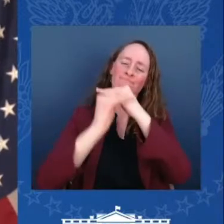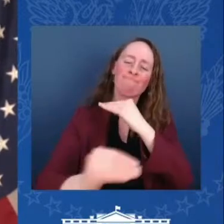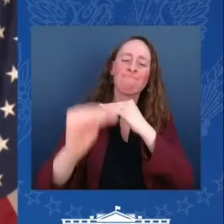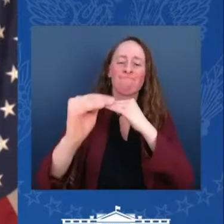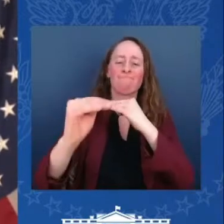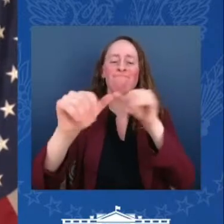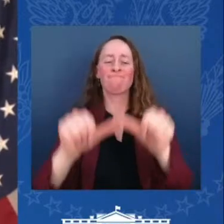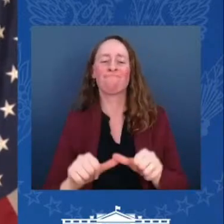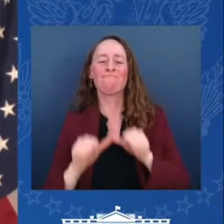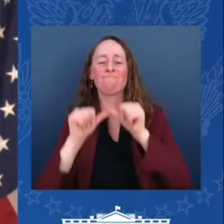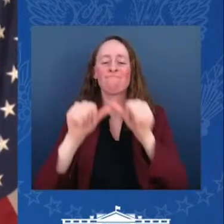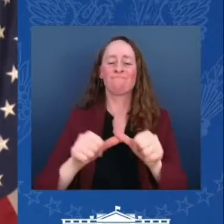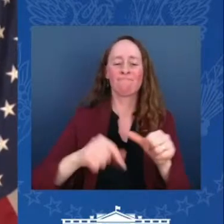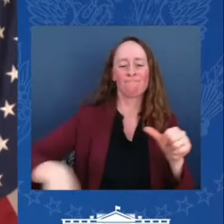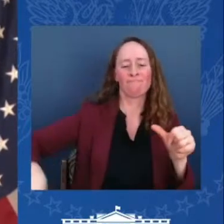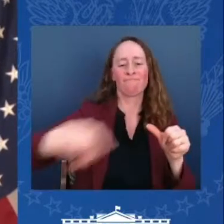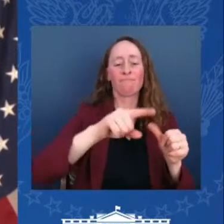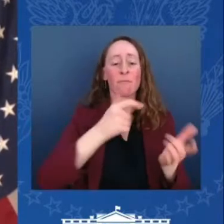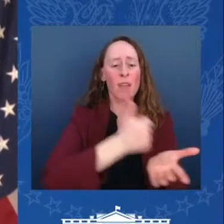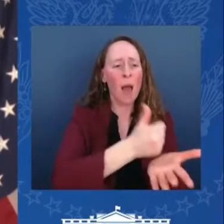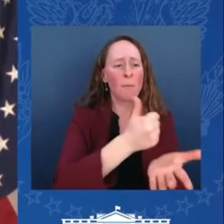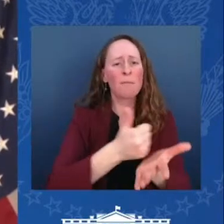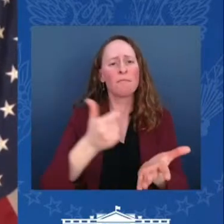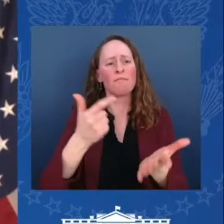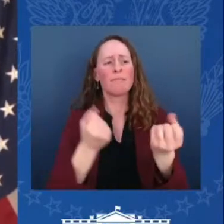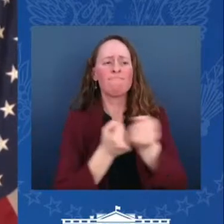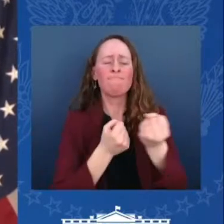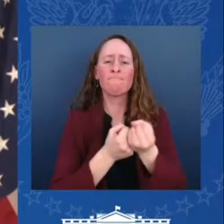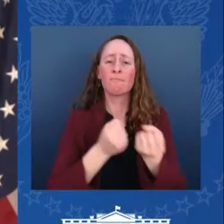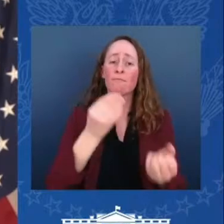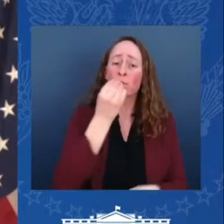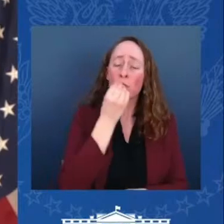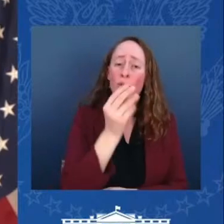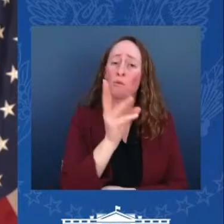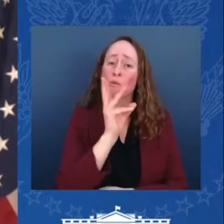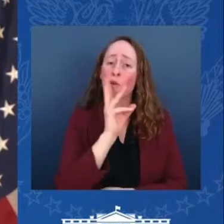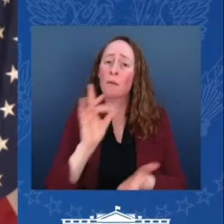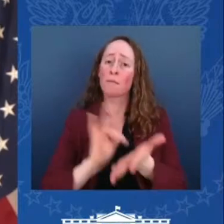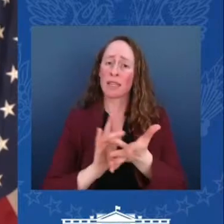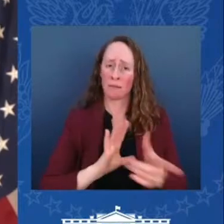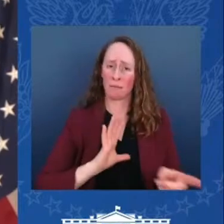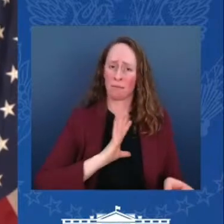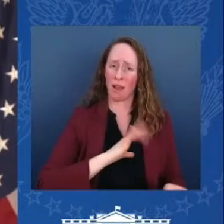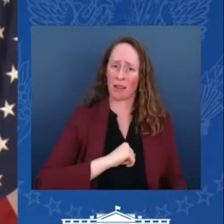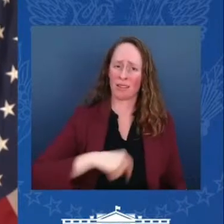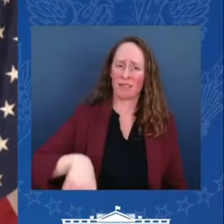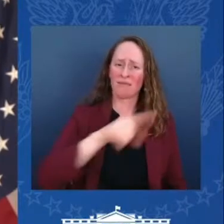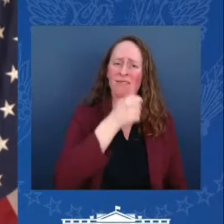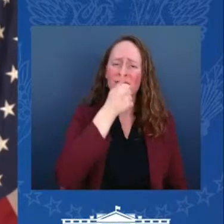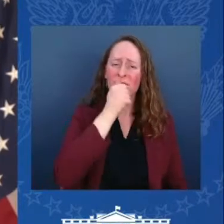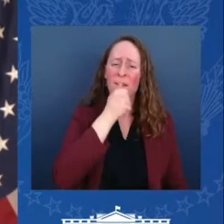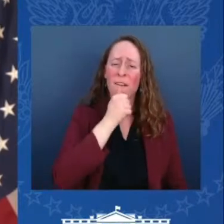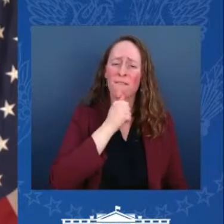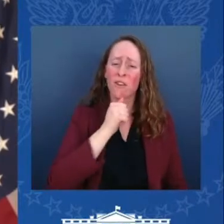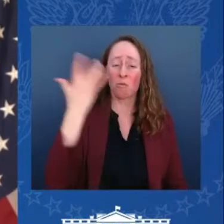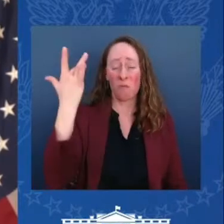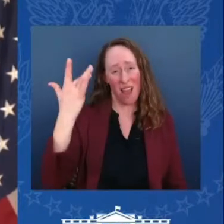I knew my code again. I thought about you today. Right, it's one of those days where